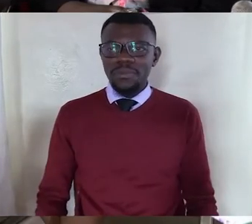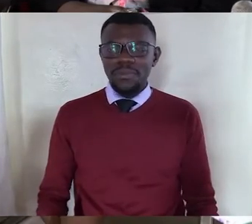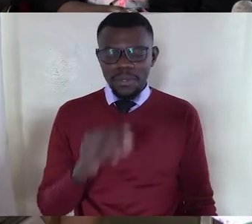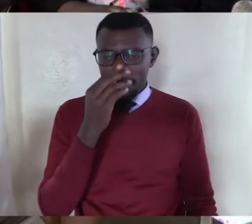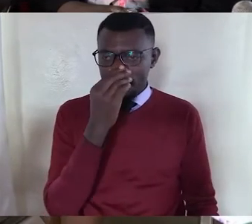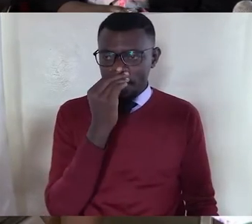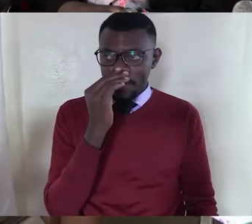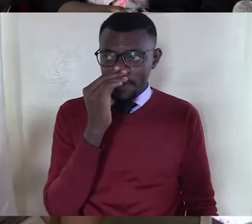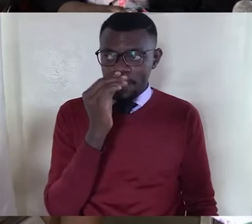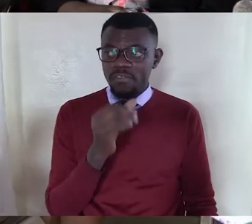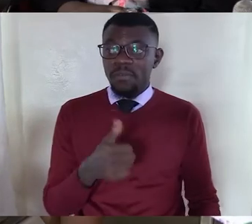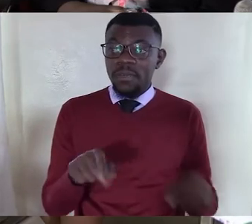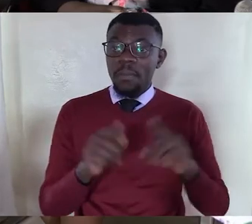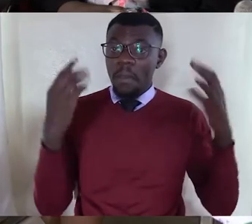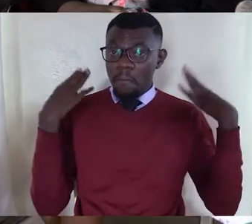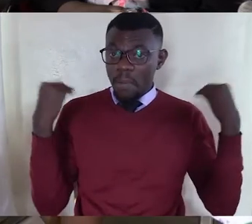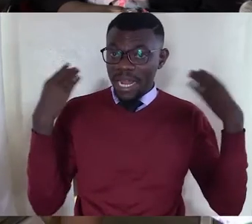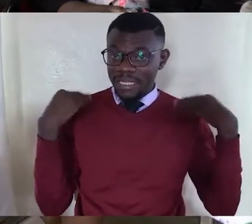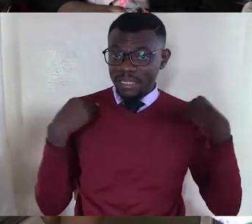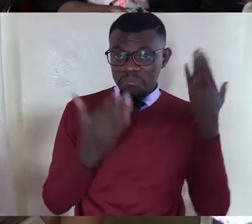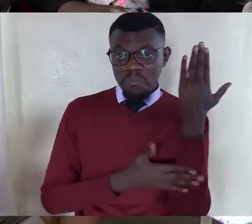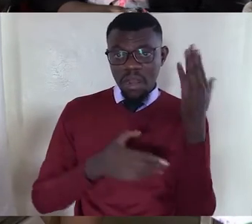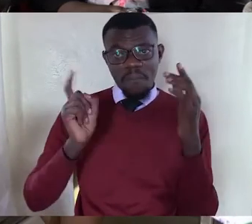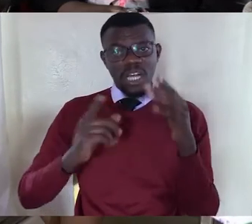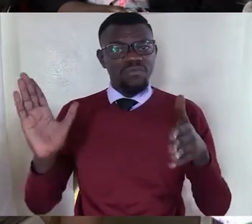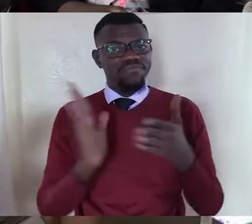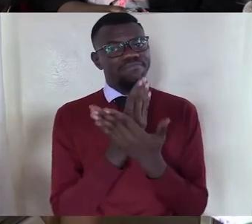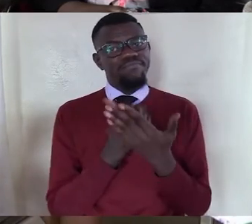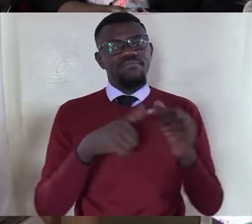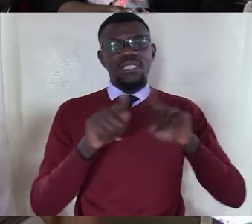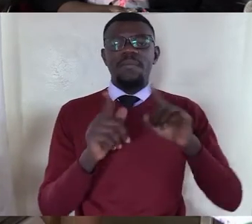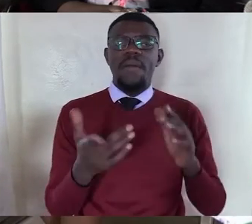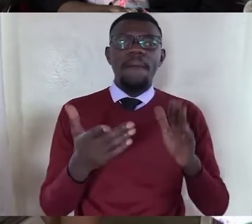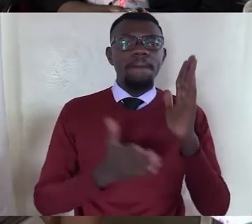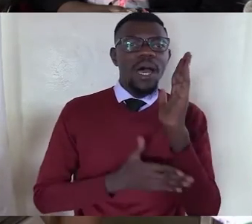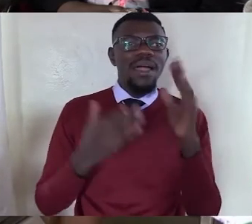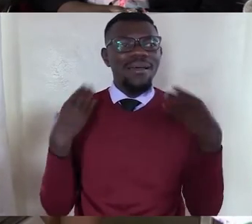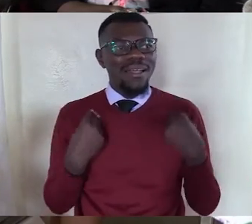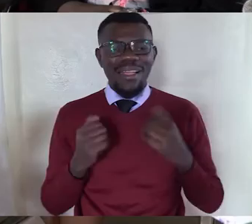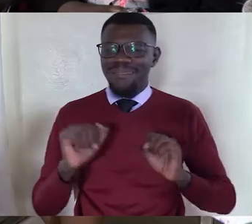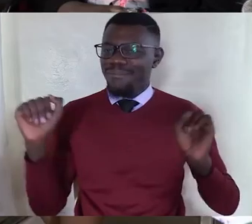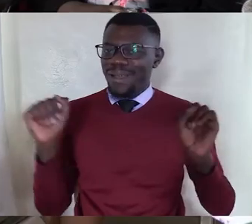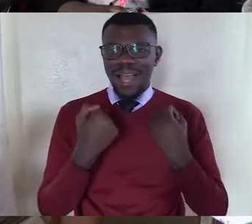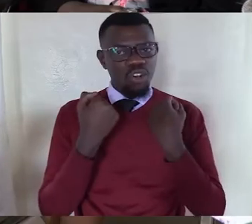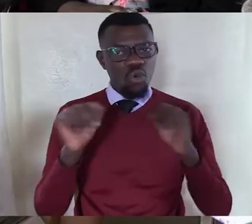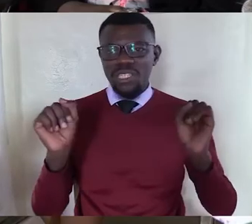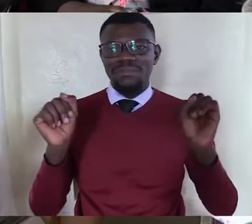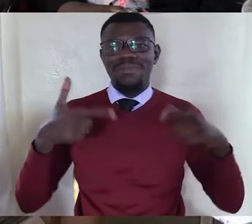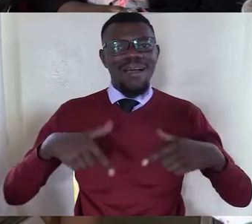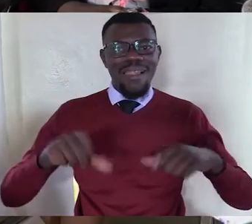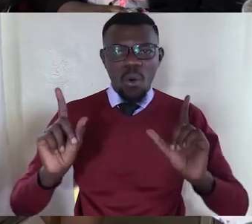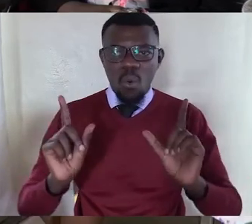voices against. We need to revisit many of the Agenda 4 items from 2008, because Kenya has